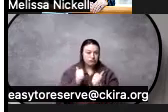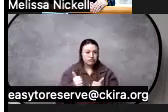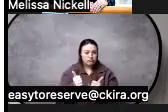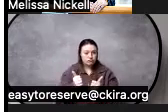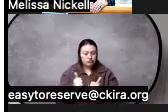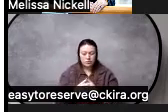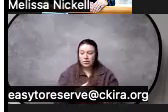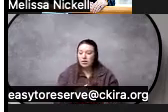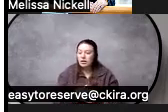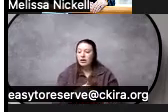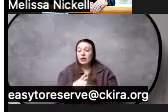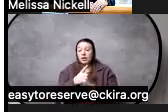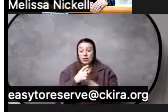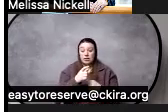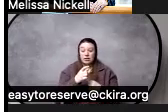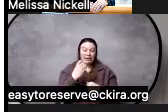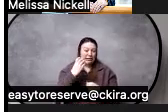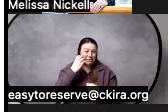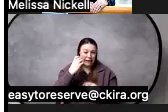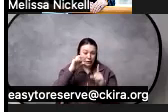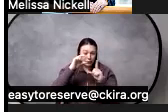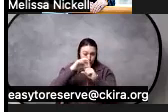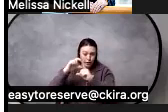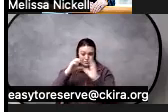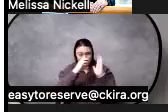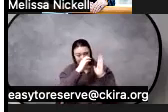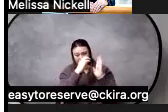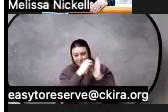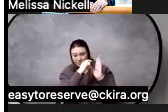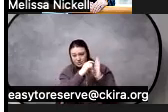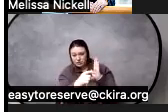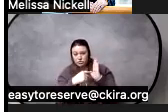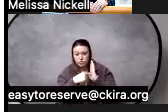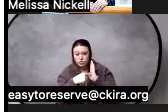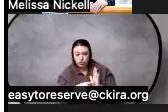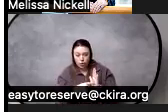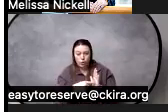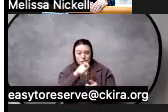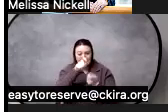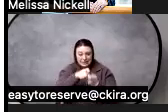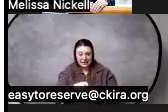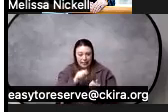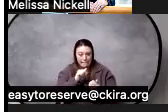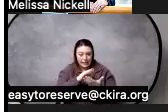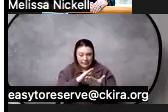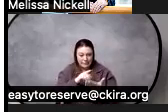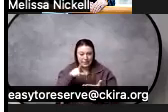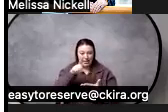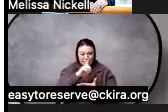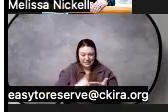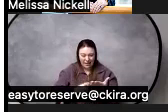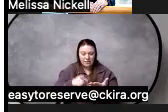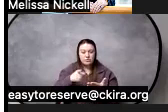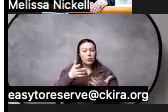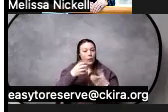figure captions, it kind of detailed what the methods or the experimental design were. So you want to be succinct as possible. You want to